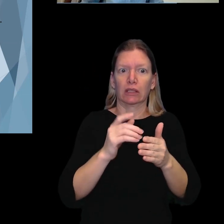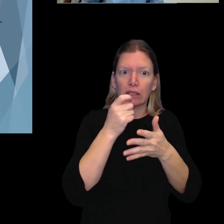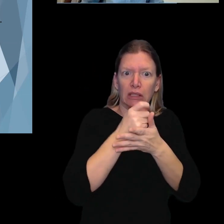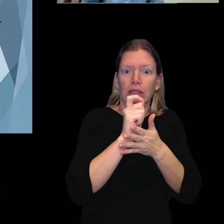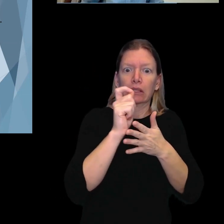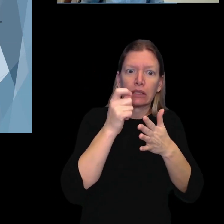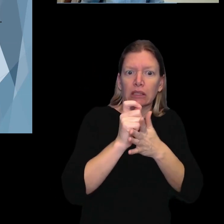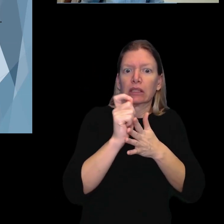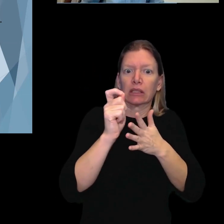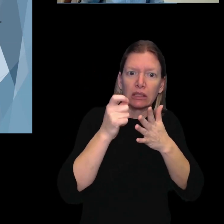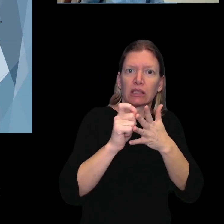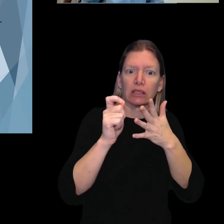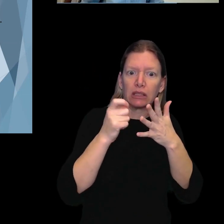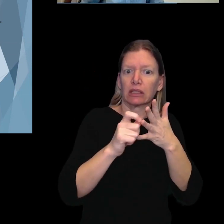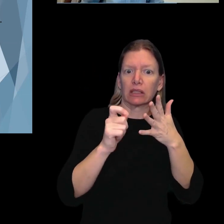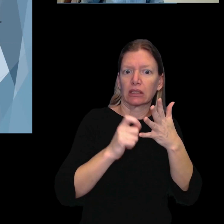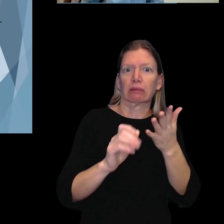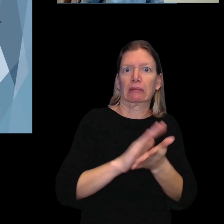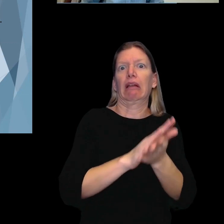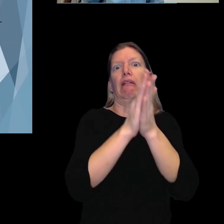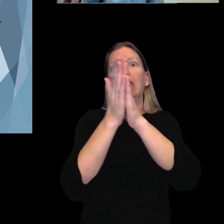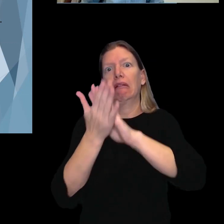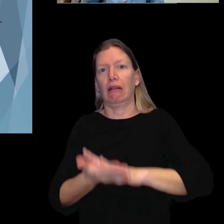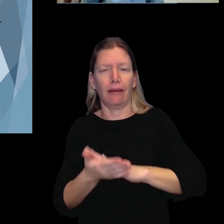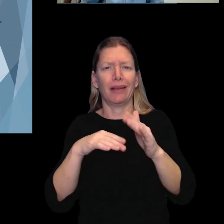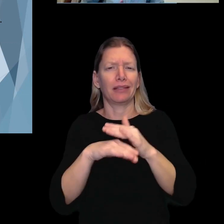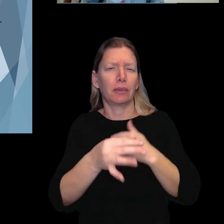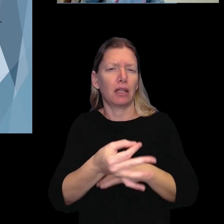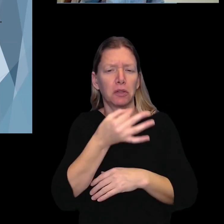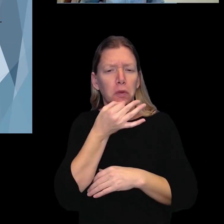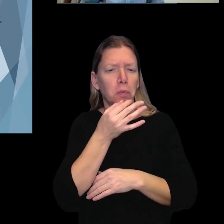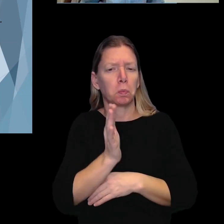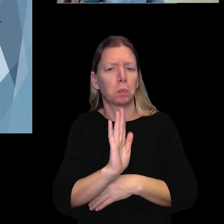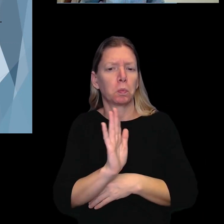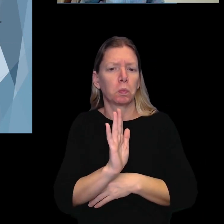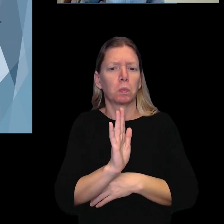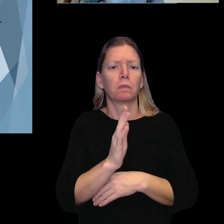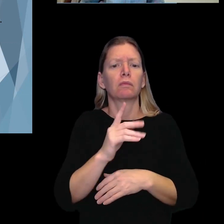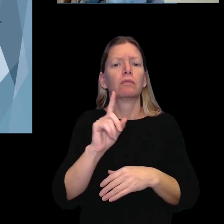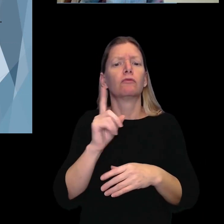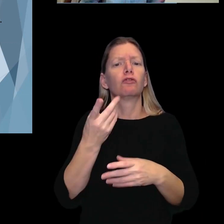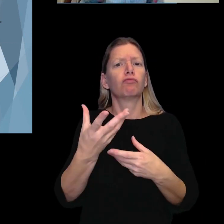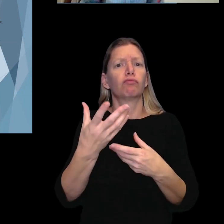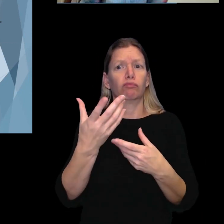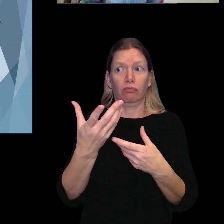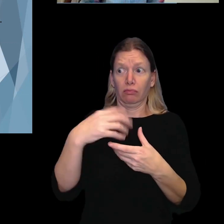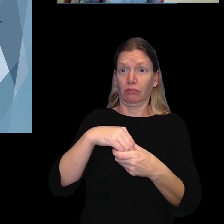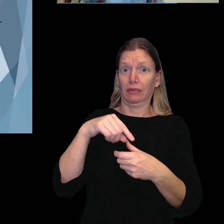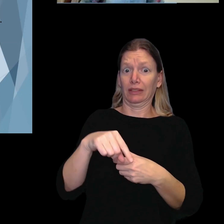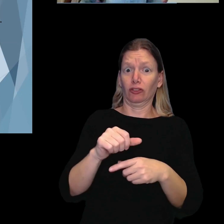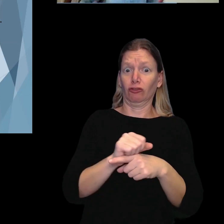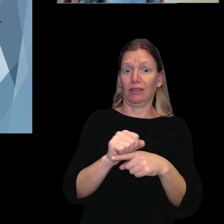each individual that undertakes this will become an accessibility expert, either just